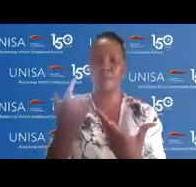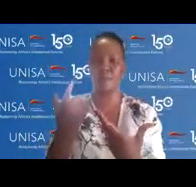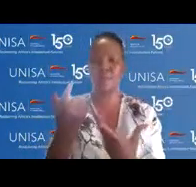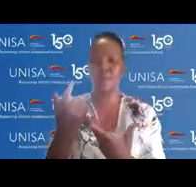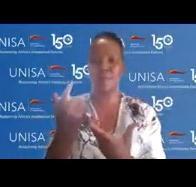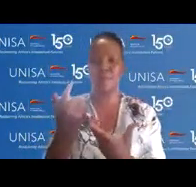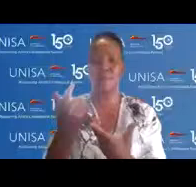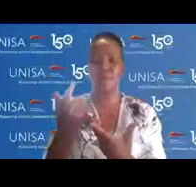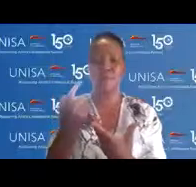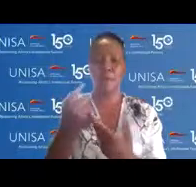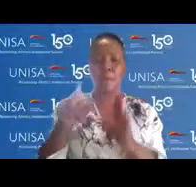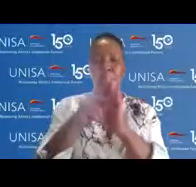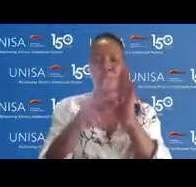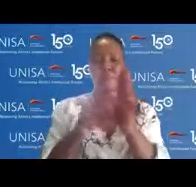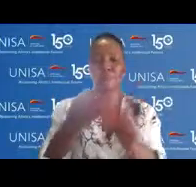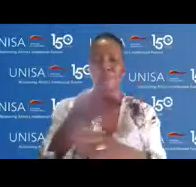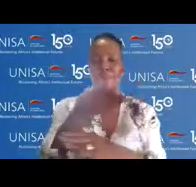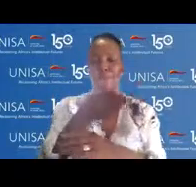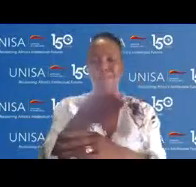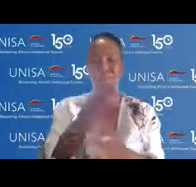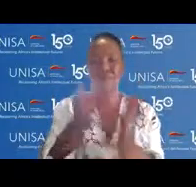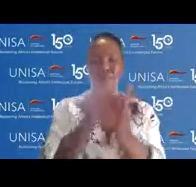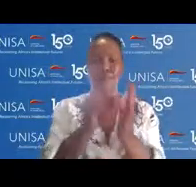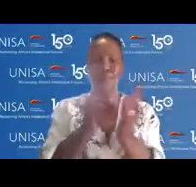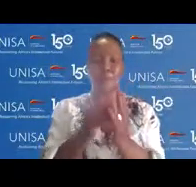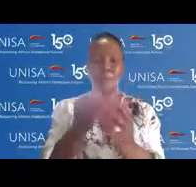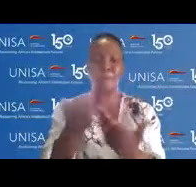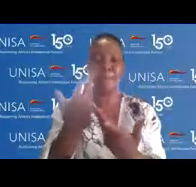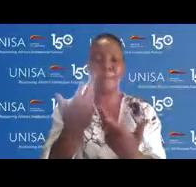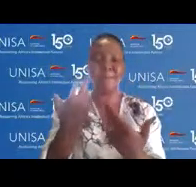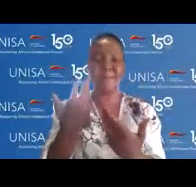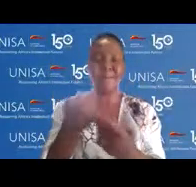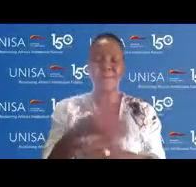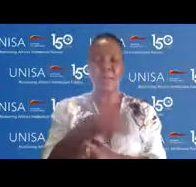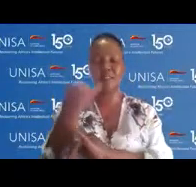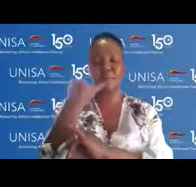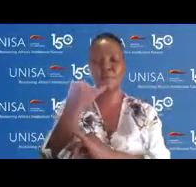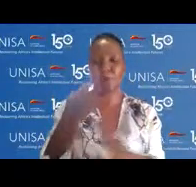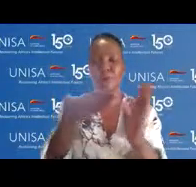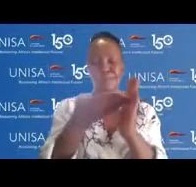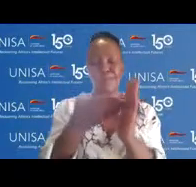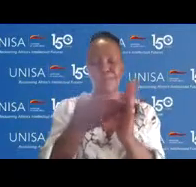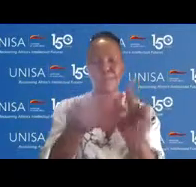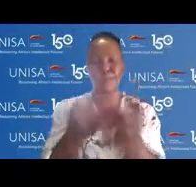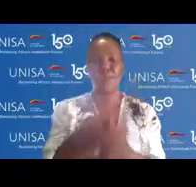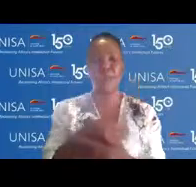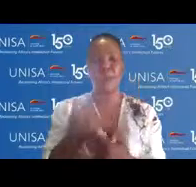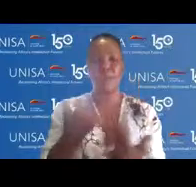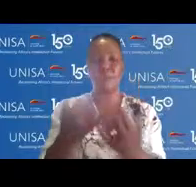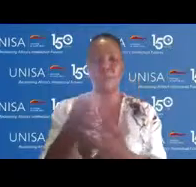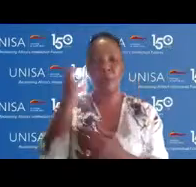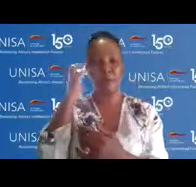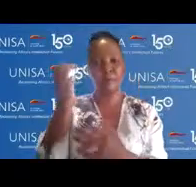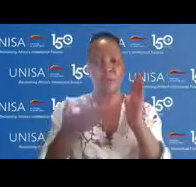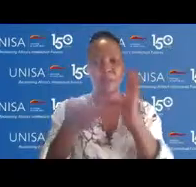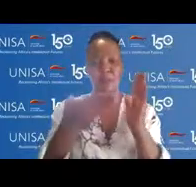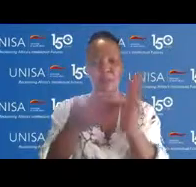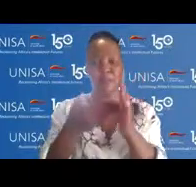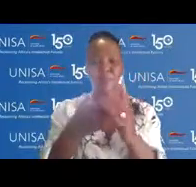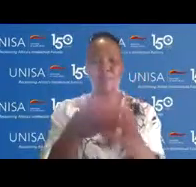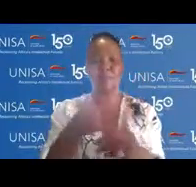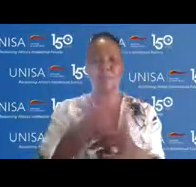program that's going to put my my cell phone. So now you guys are seeing my cell phone in real time. So this is it. This is how it